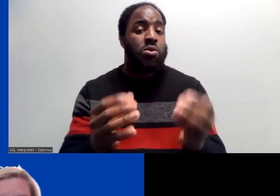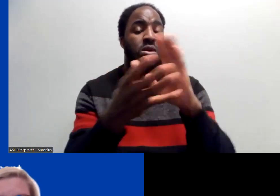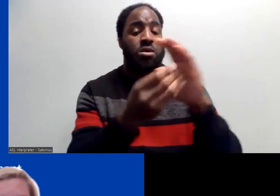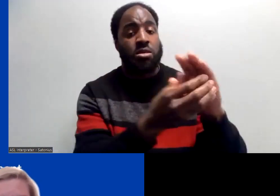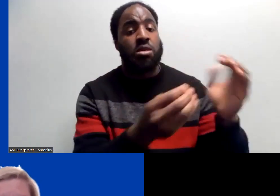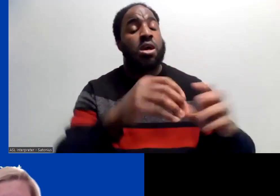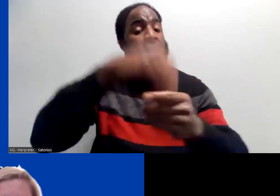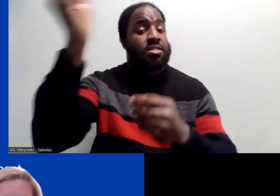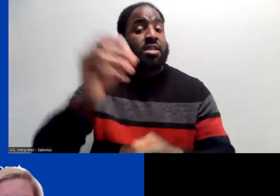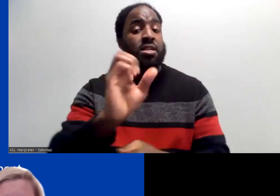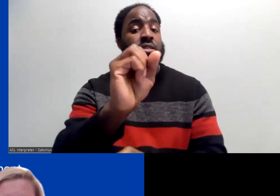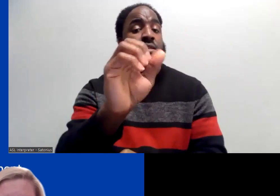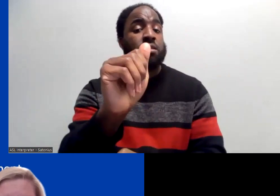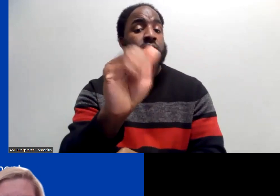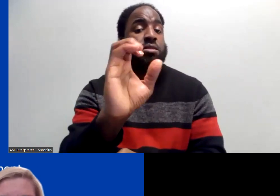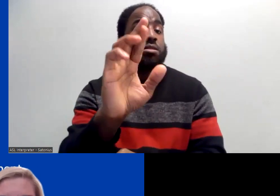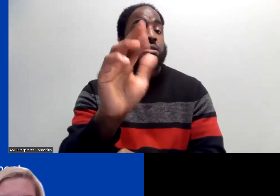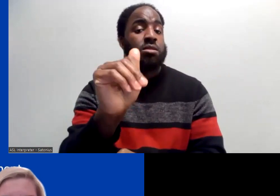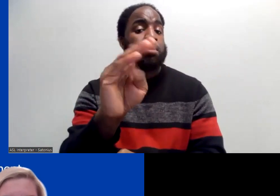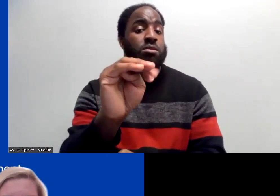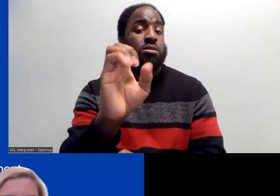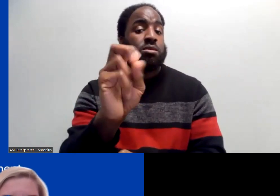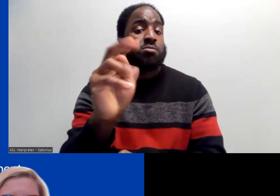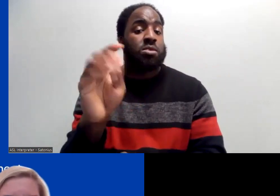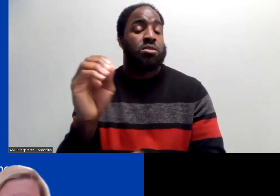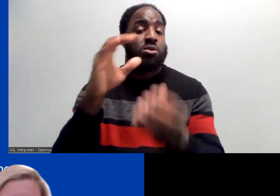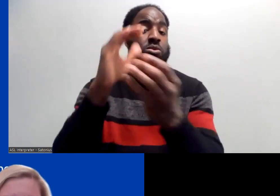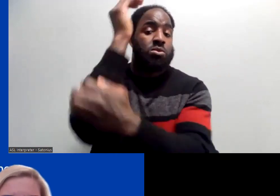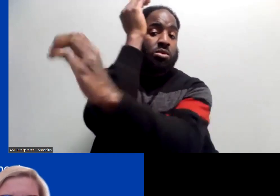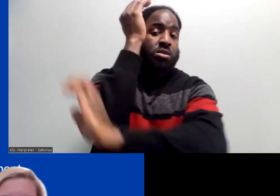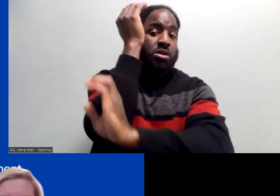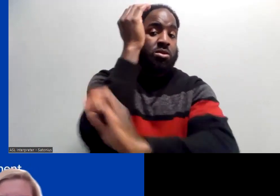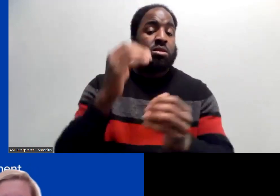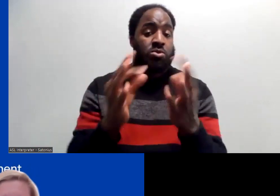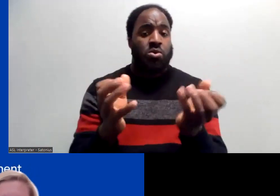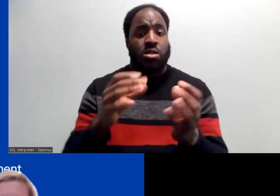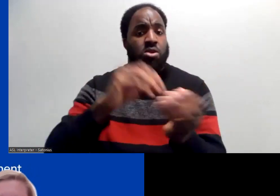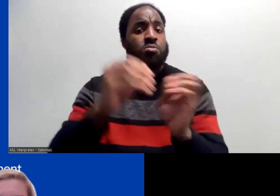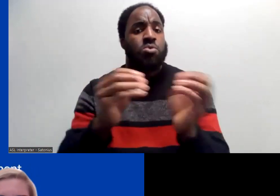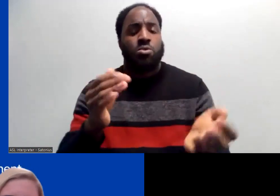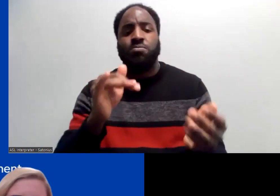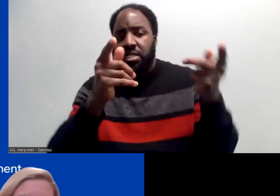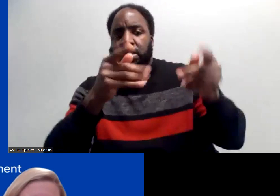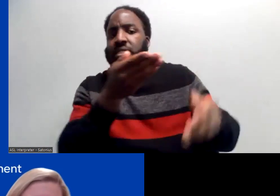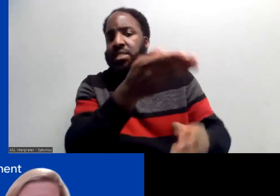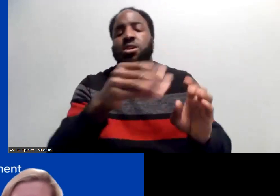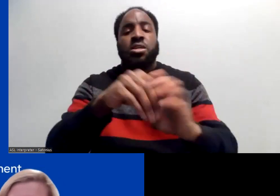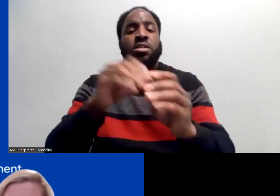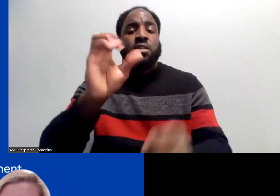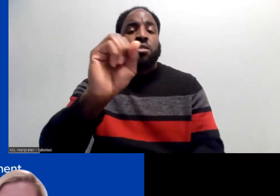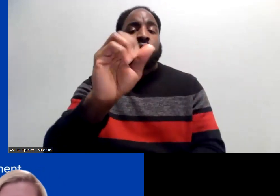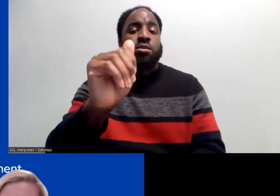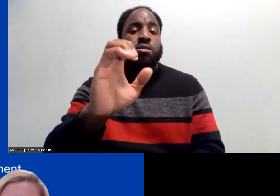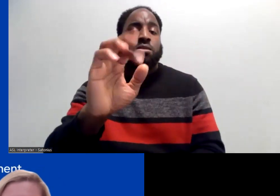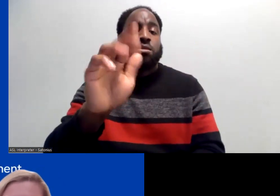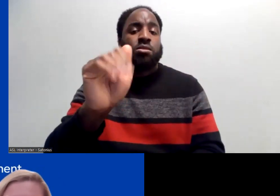of Sacramento County. So if you want to learn more, that's happening in Sacramento County. And still